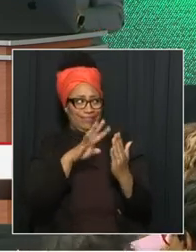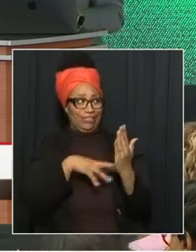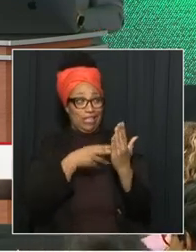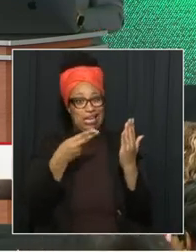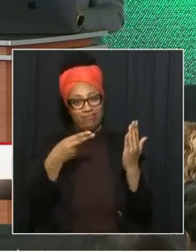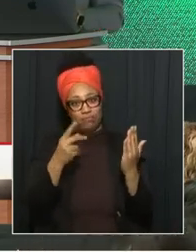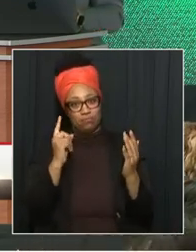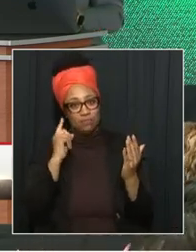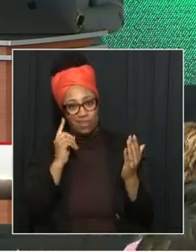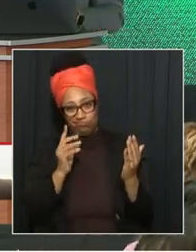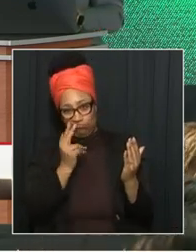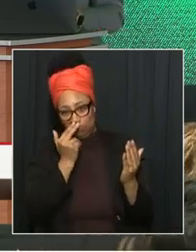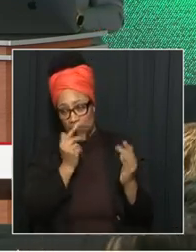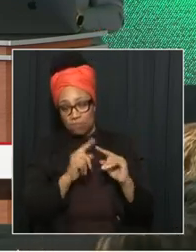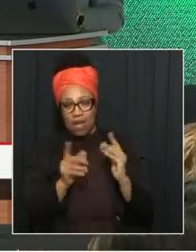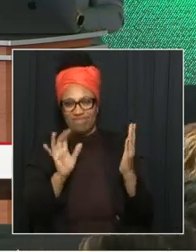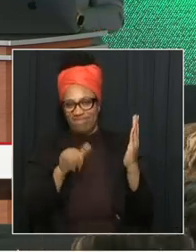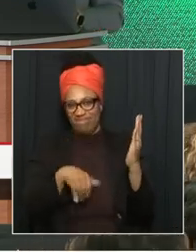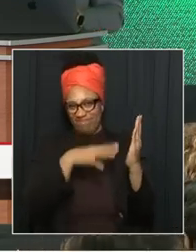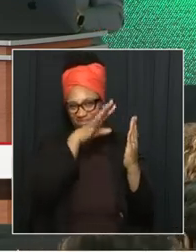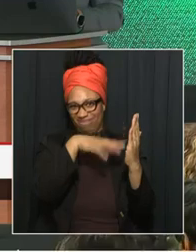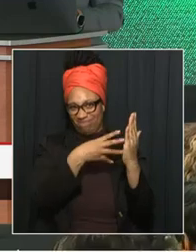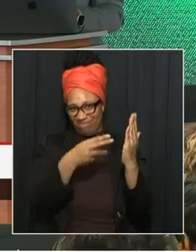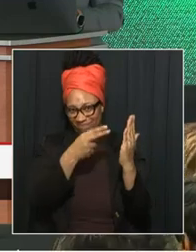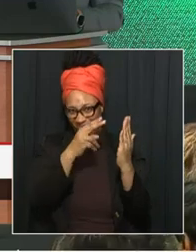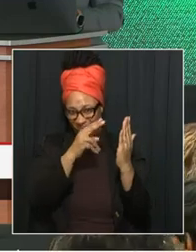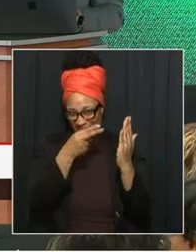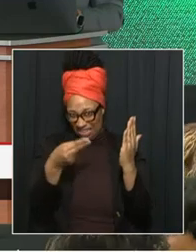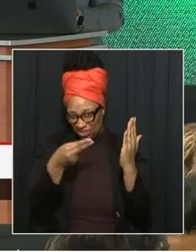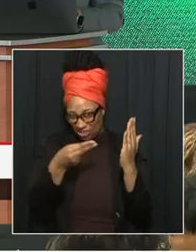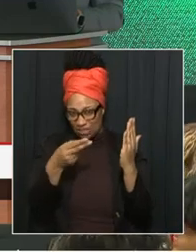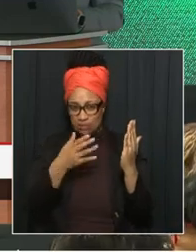seniors to check that out because a lot of people don't know it's available.